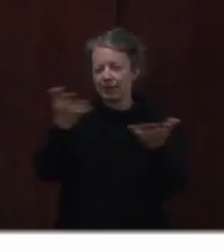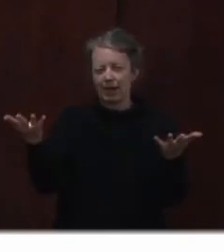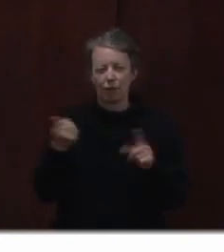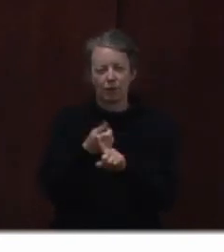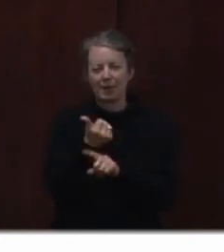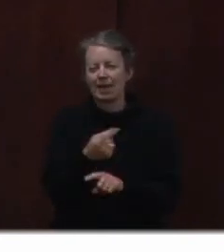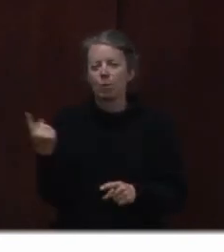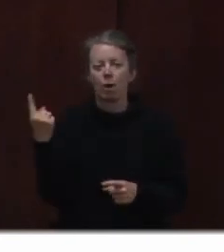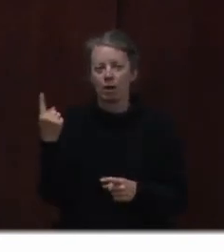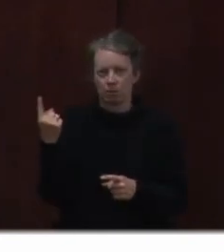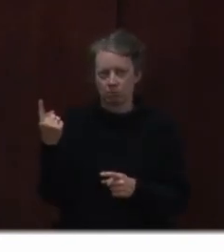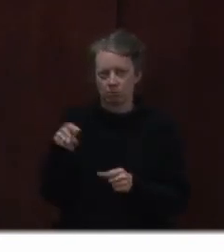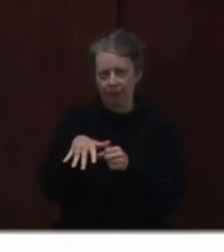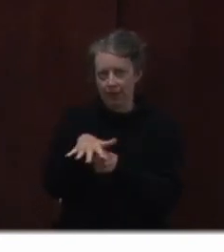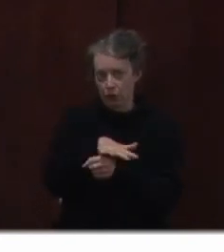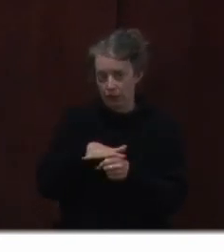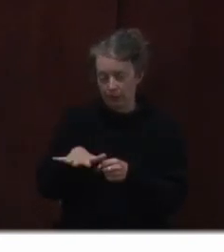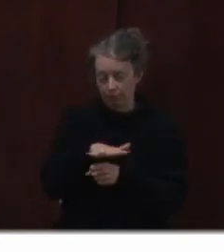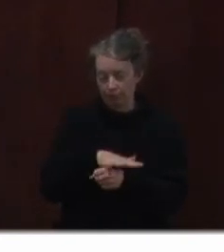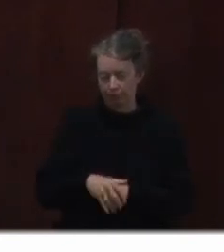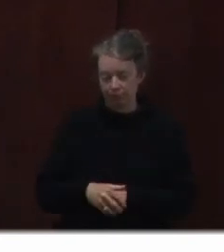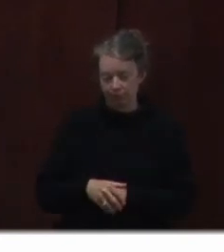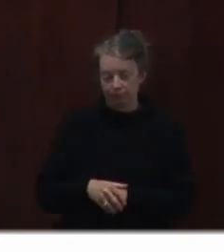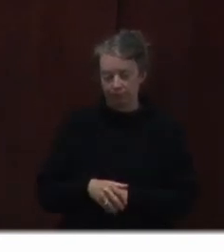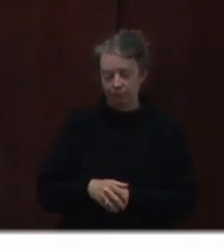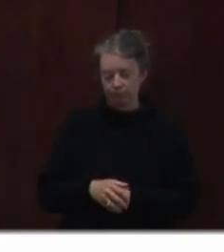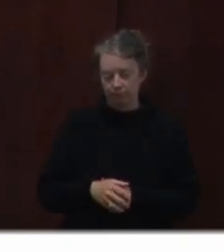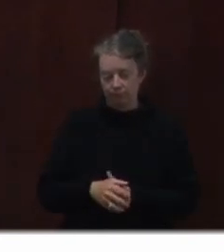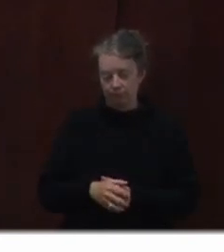or administrators in the county.